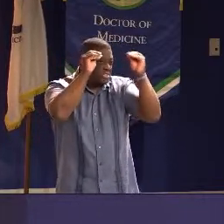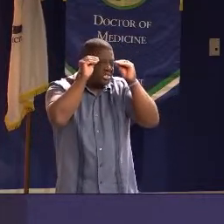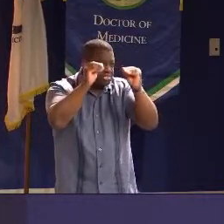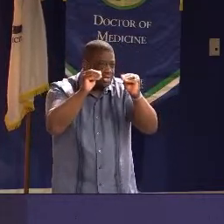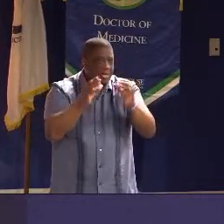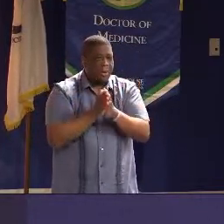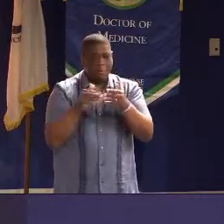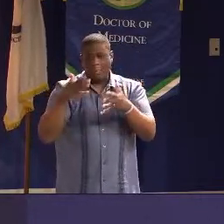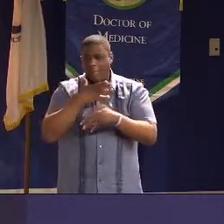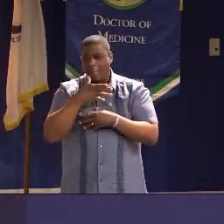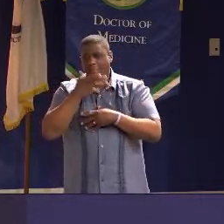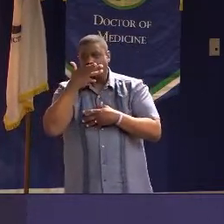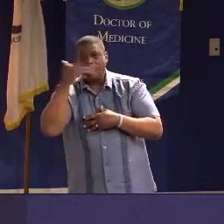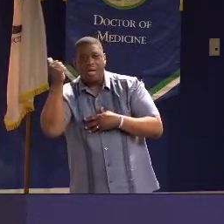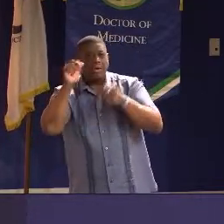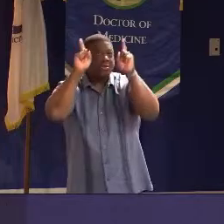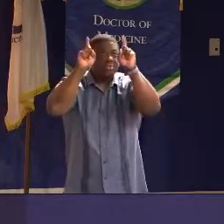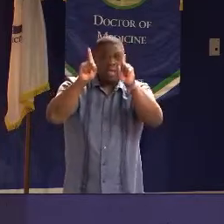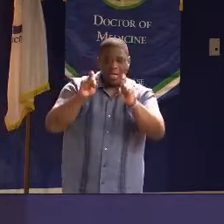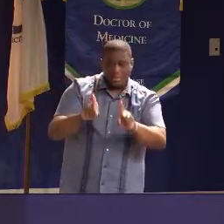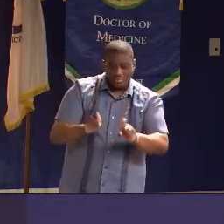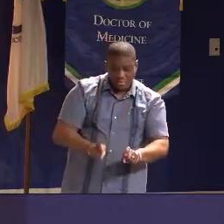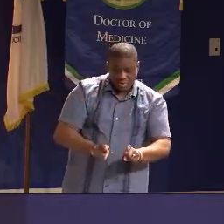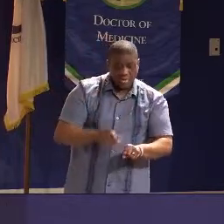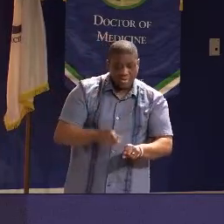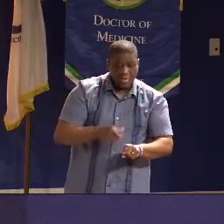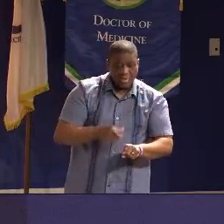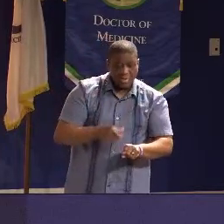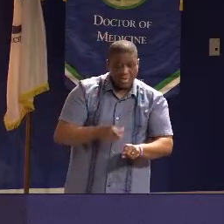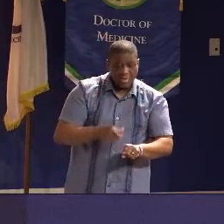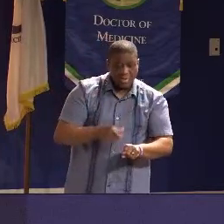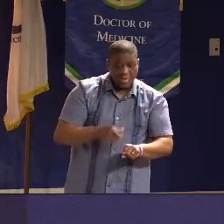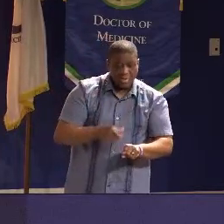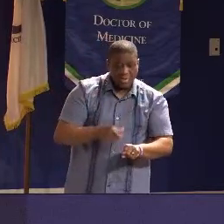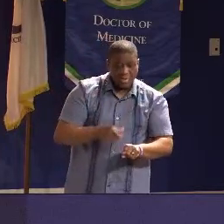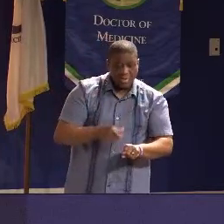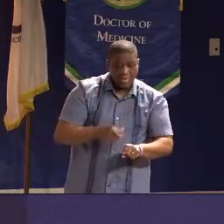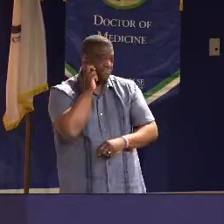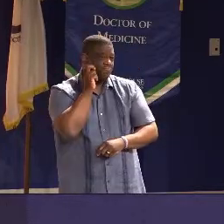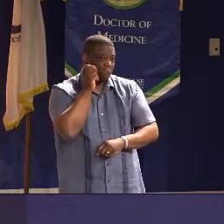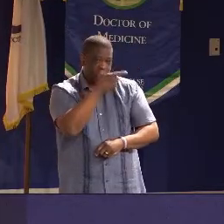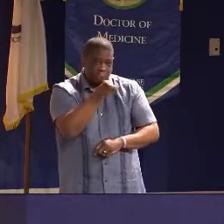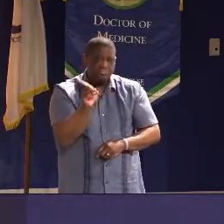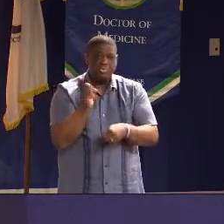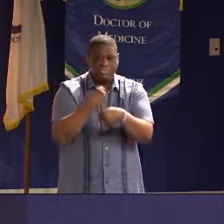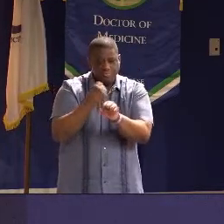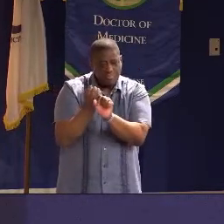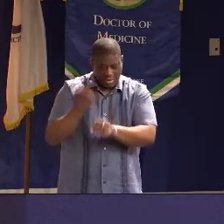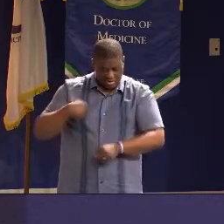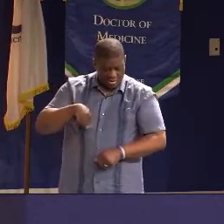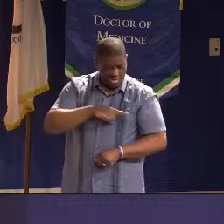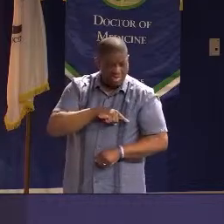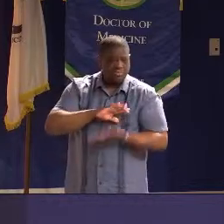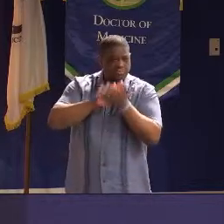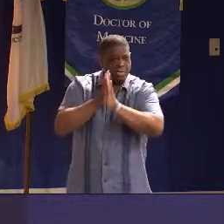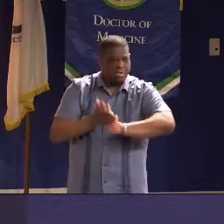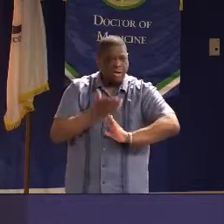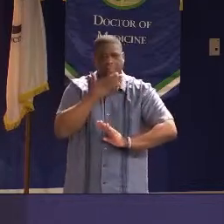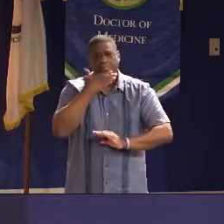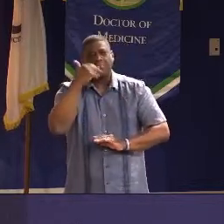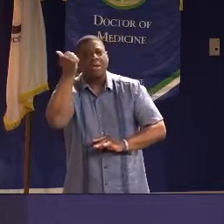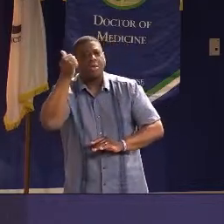assessments, and most importantly, better listening. You have made us better. Your legacy